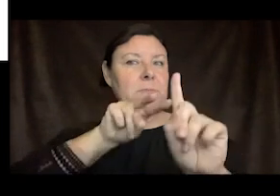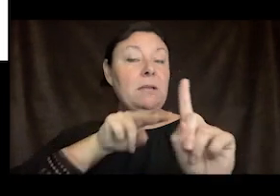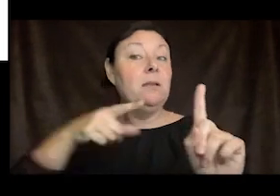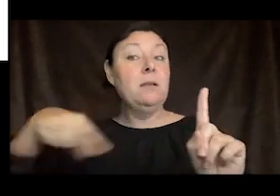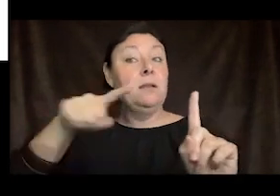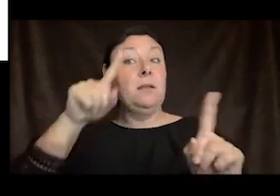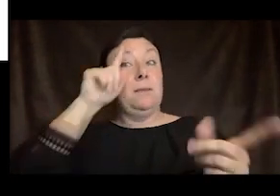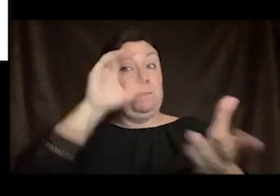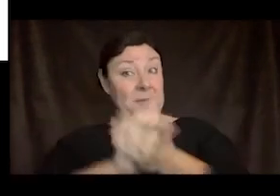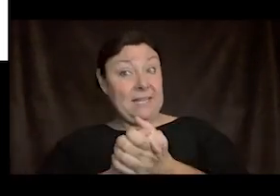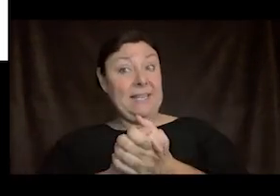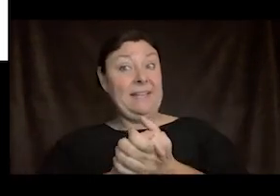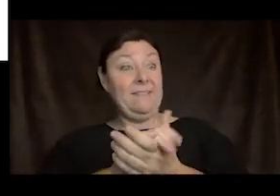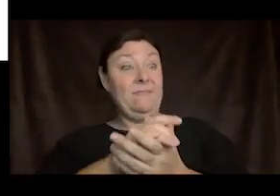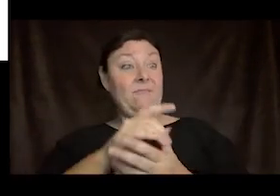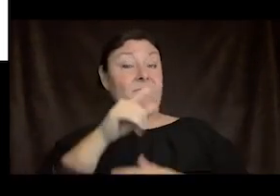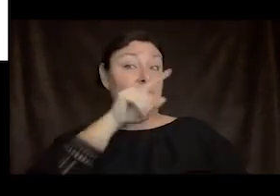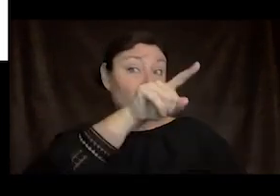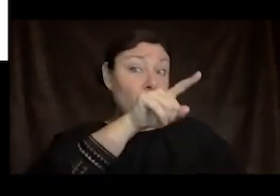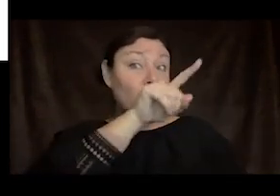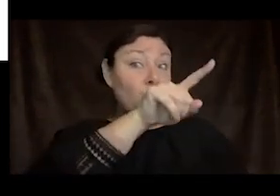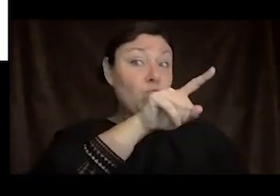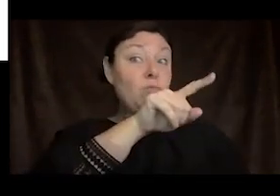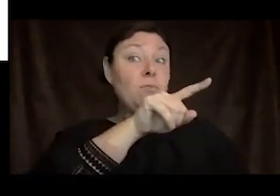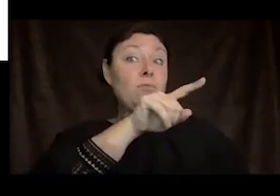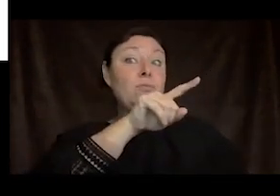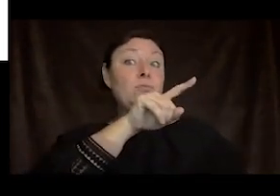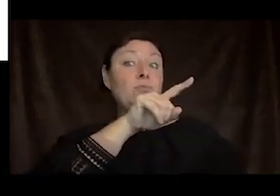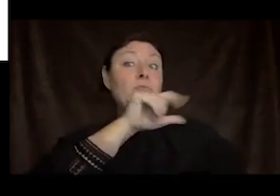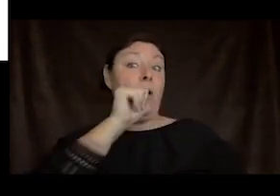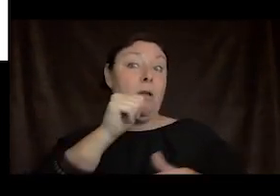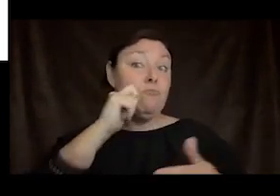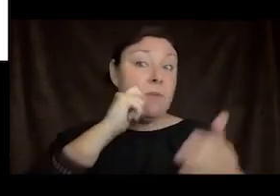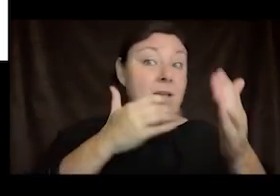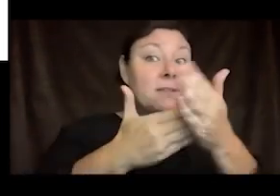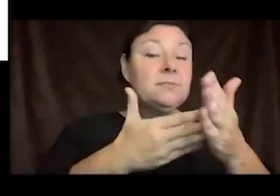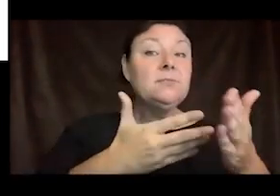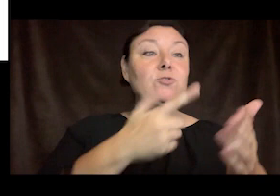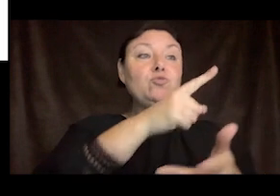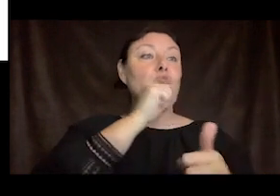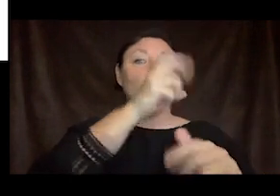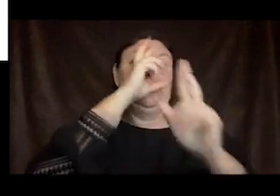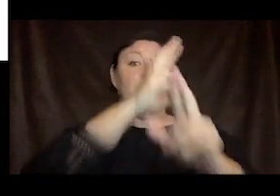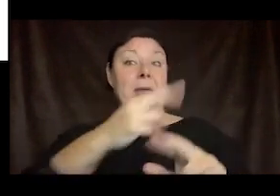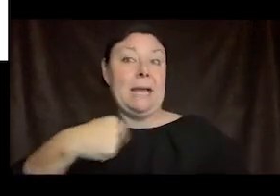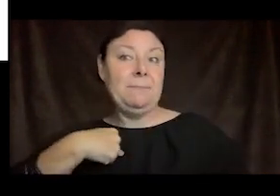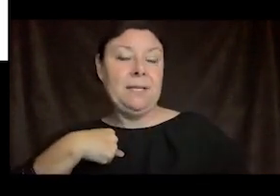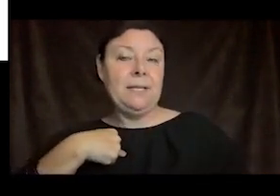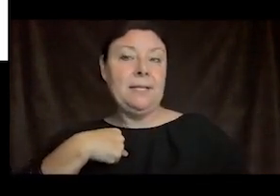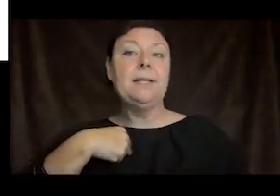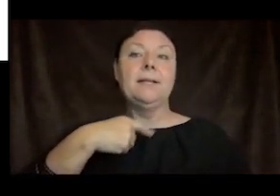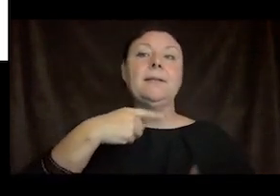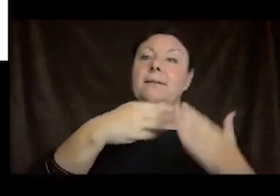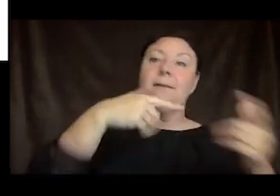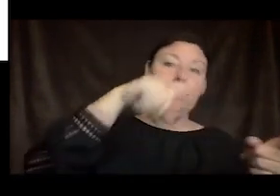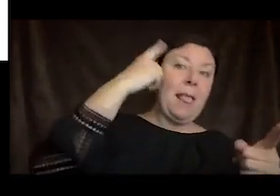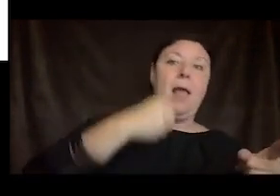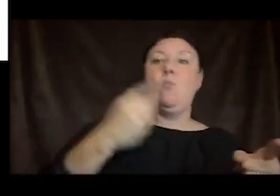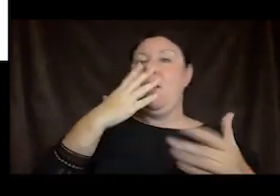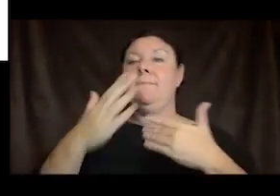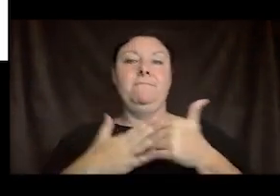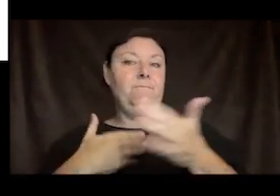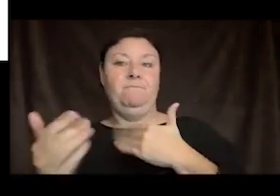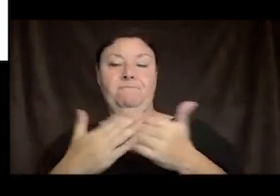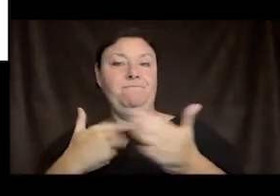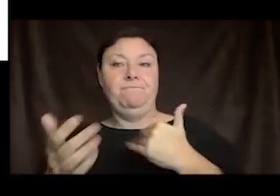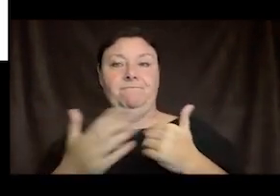that there's a way to have these conversations that we can leave respecting and honoring the fact that people